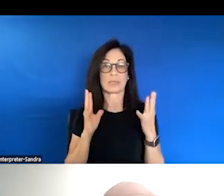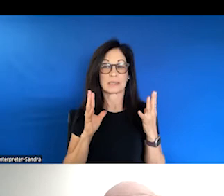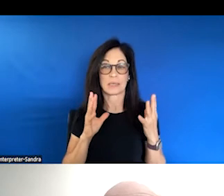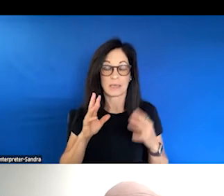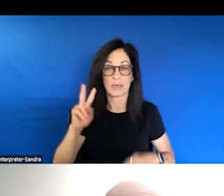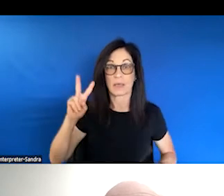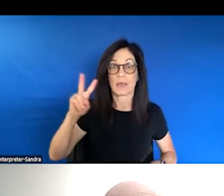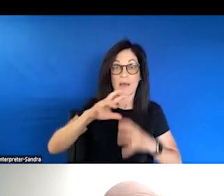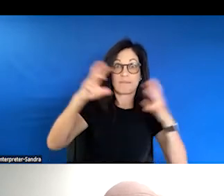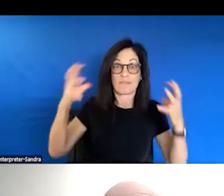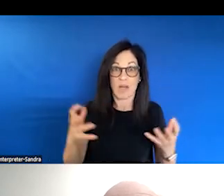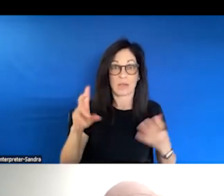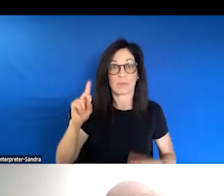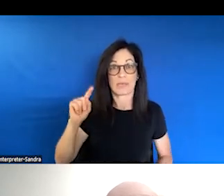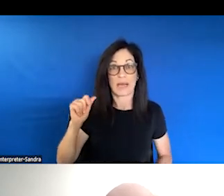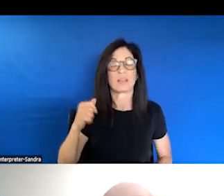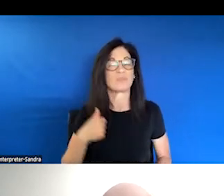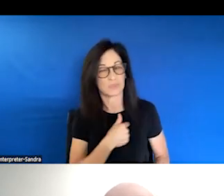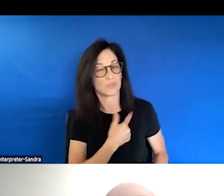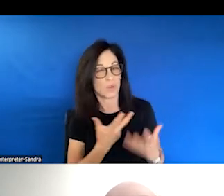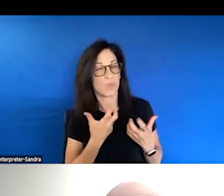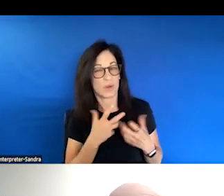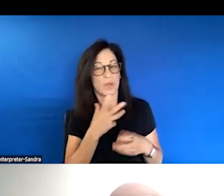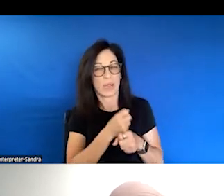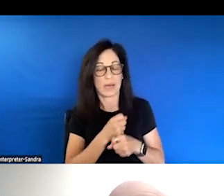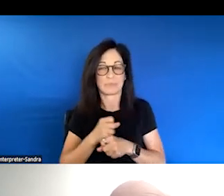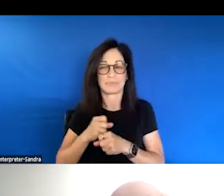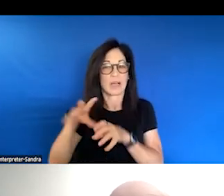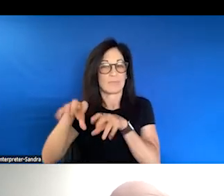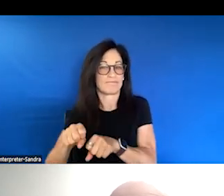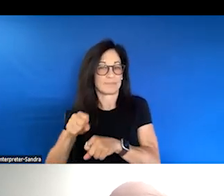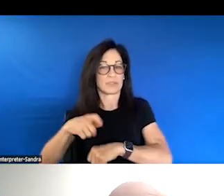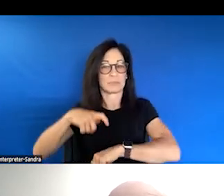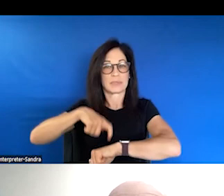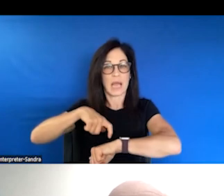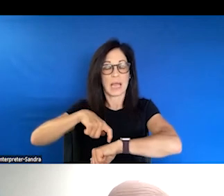data, we're wanting to get a block of time that would be